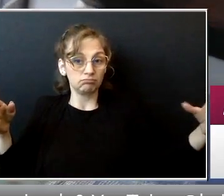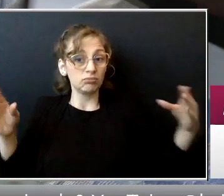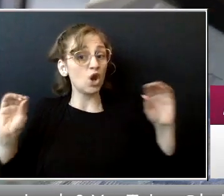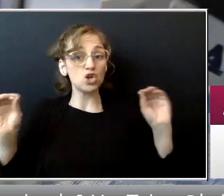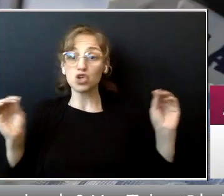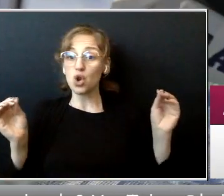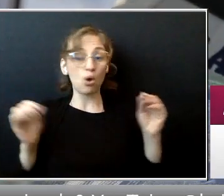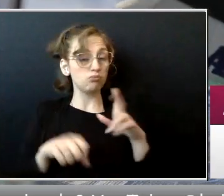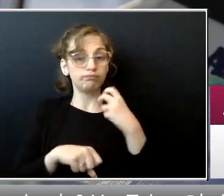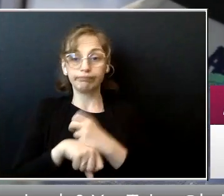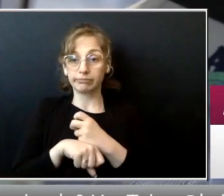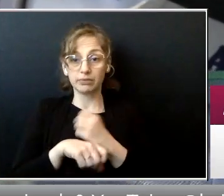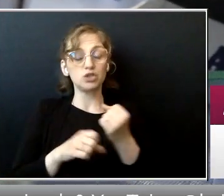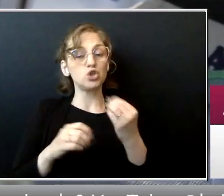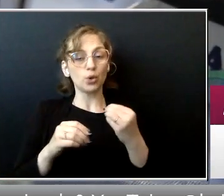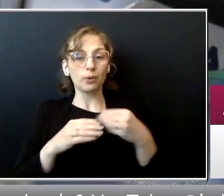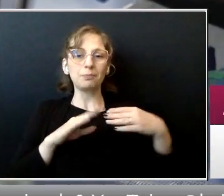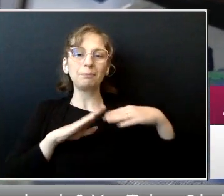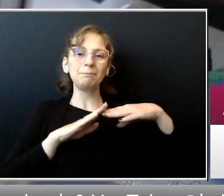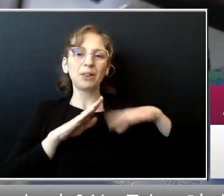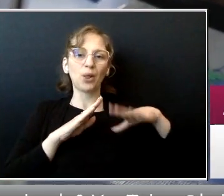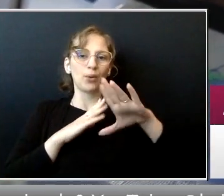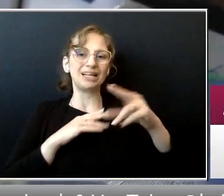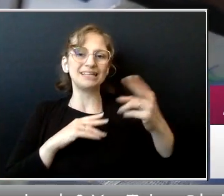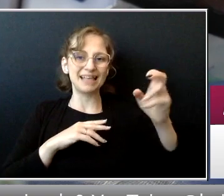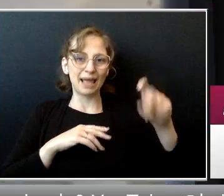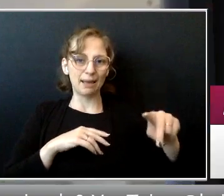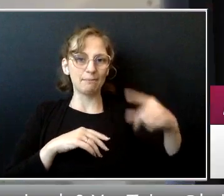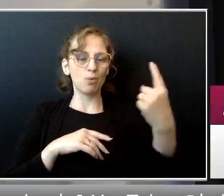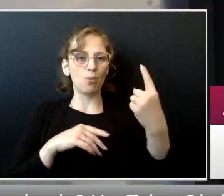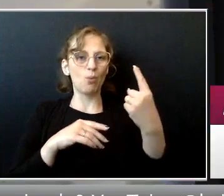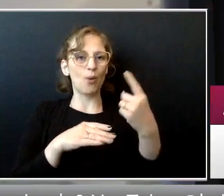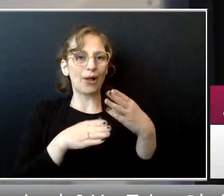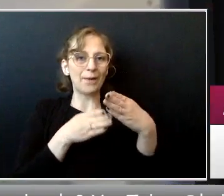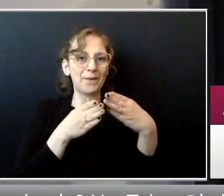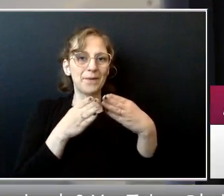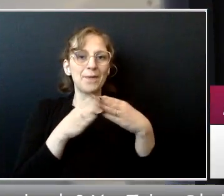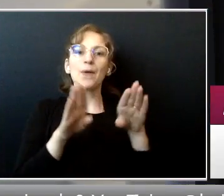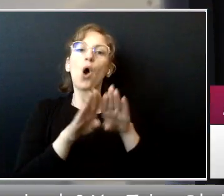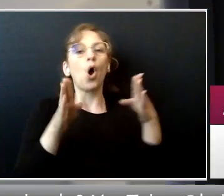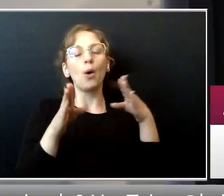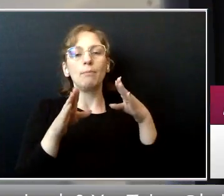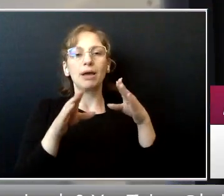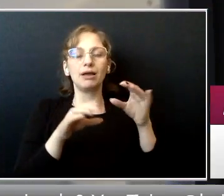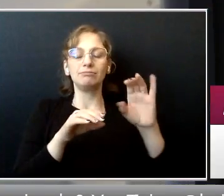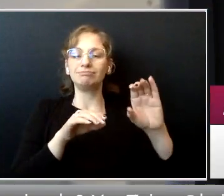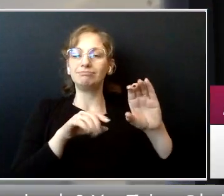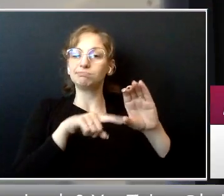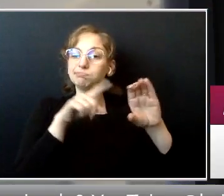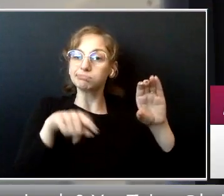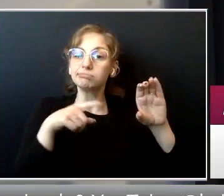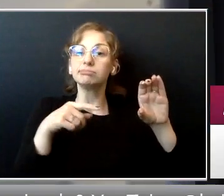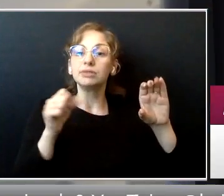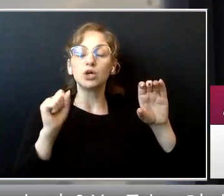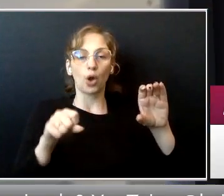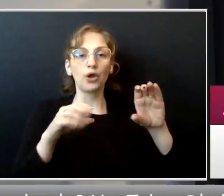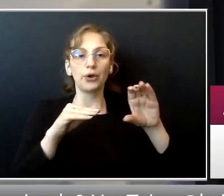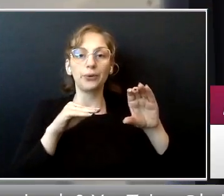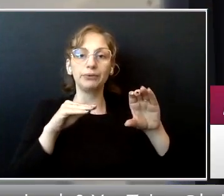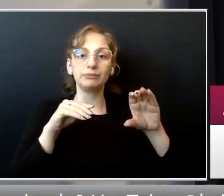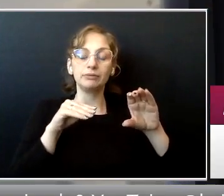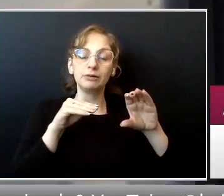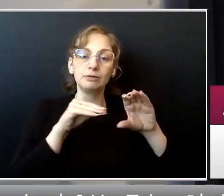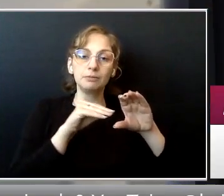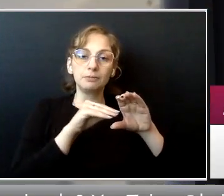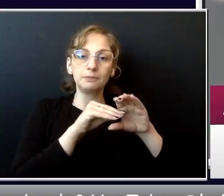was open. So I was able to access the vein in that open section and work my way through right from his hip along through